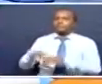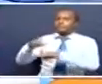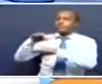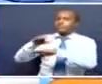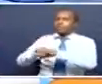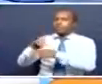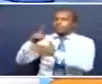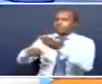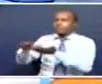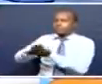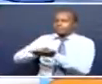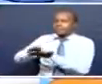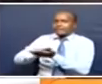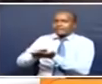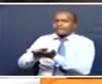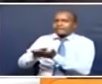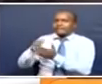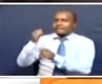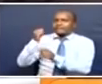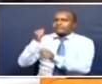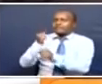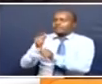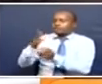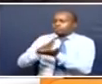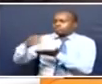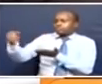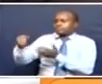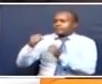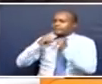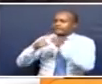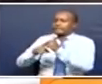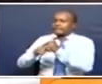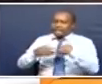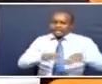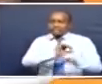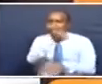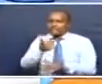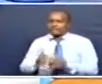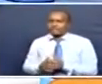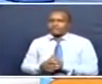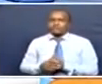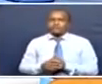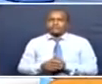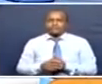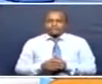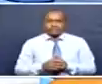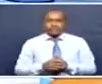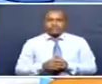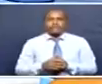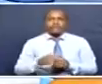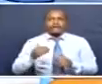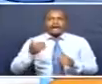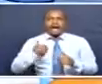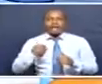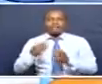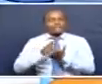suspend the over 600, or about 600, and leave the others? Why not the others? I have suspended all of them. All